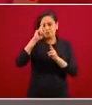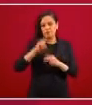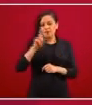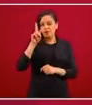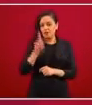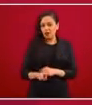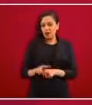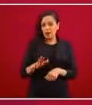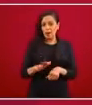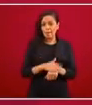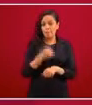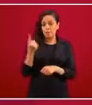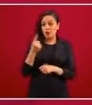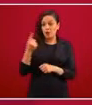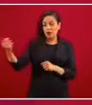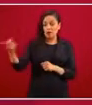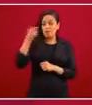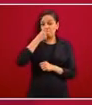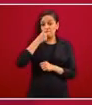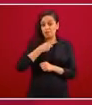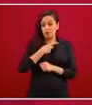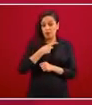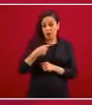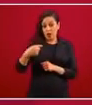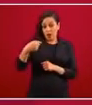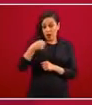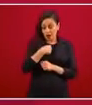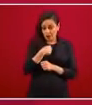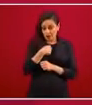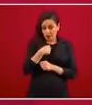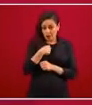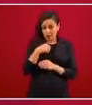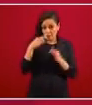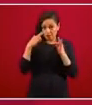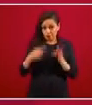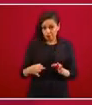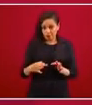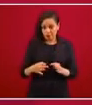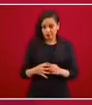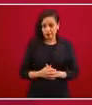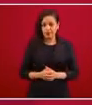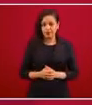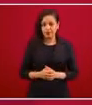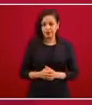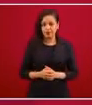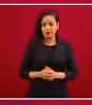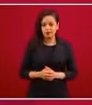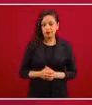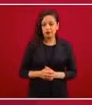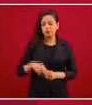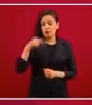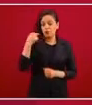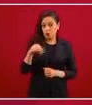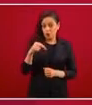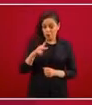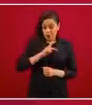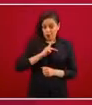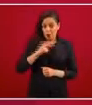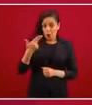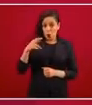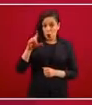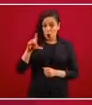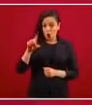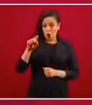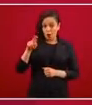honored that he referred directly to my person, to me today, but I don't see it